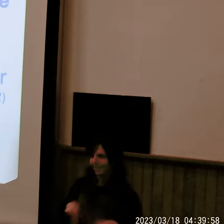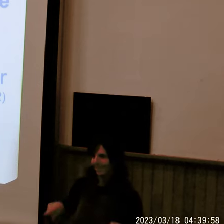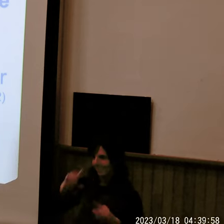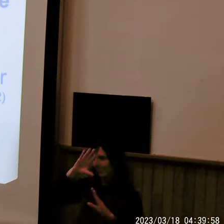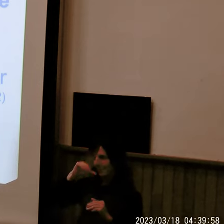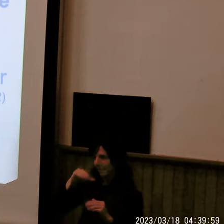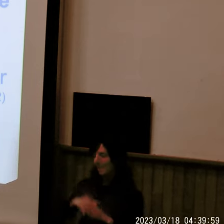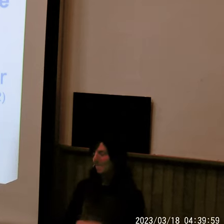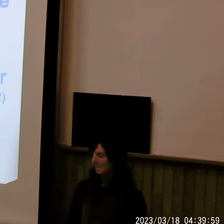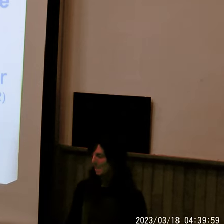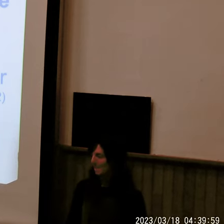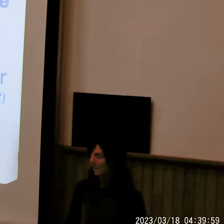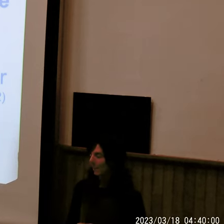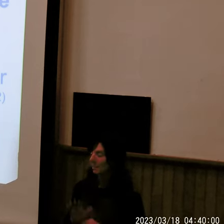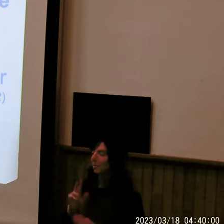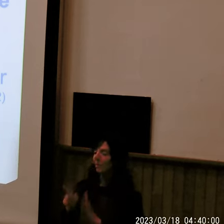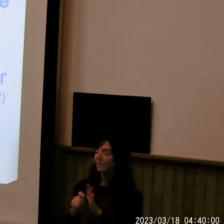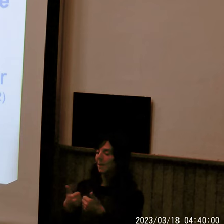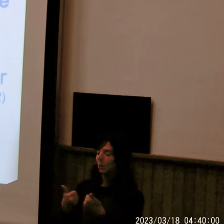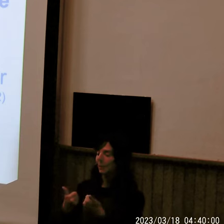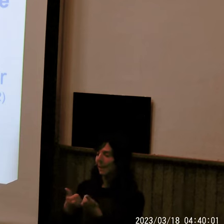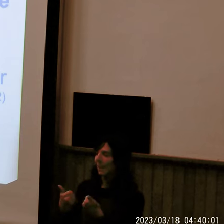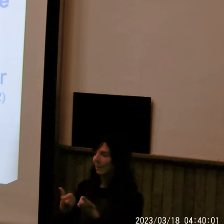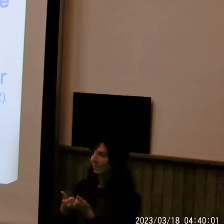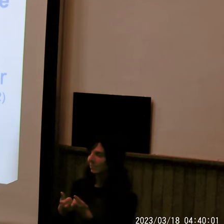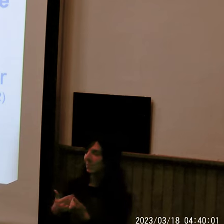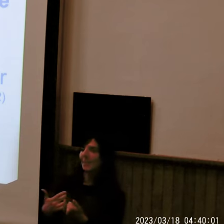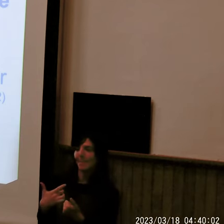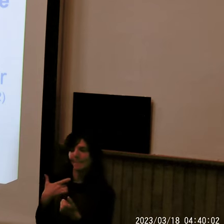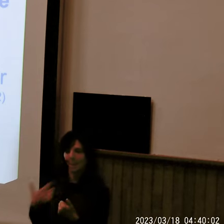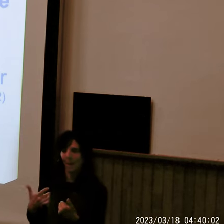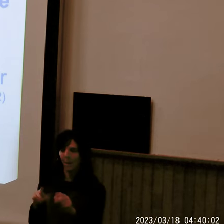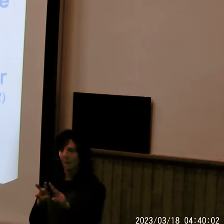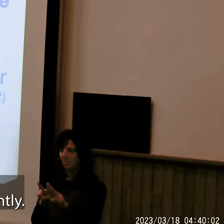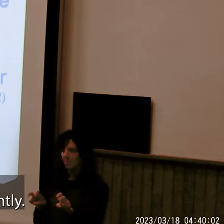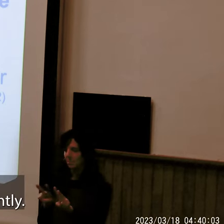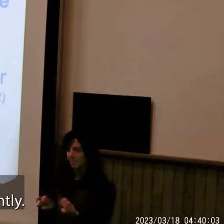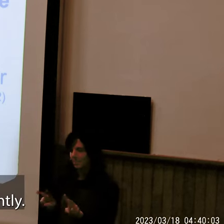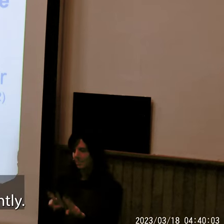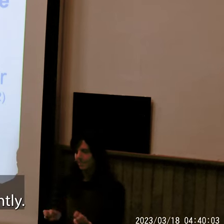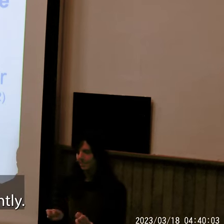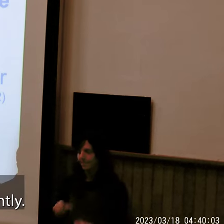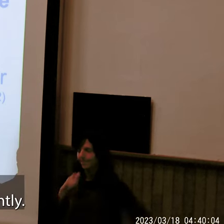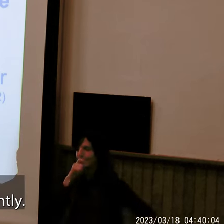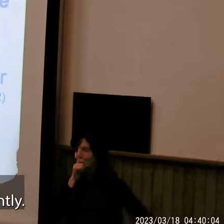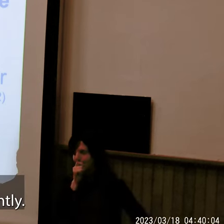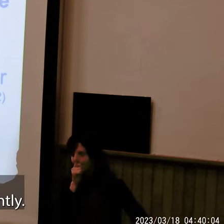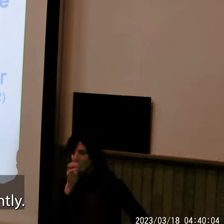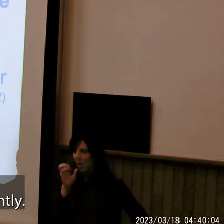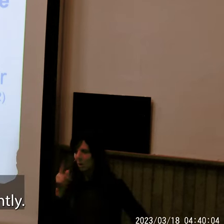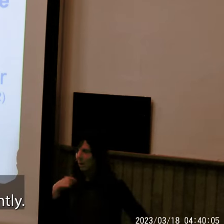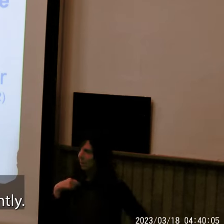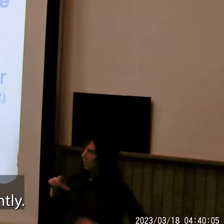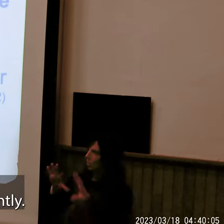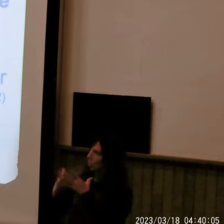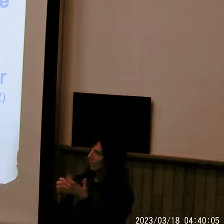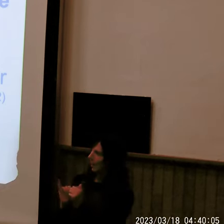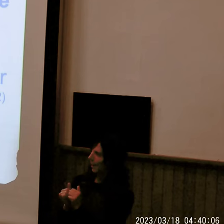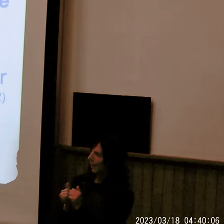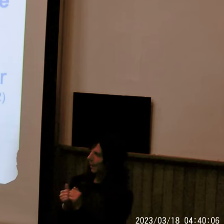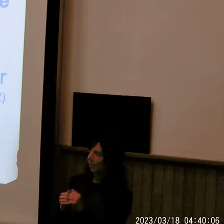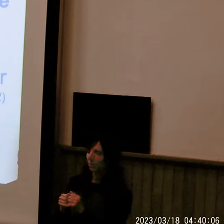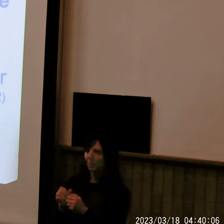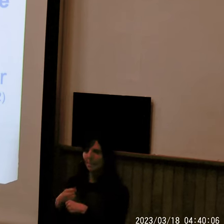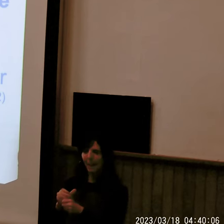we thought it was." Video games are themselves objects of scrutiny. They can help us reflect on how our world is made and how it might be made